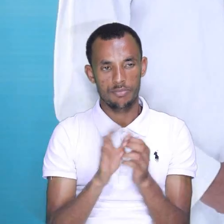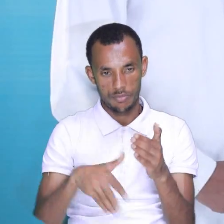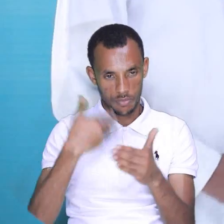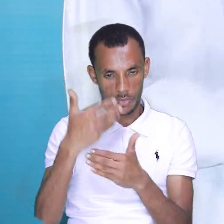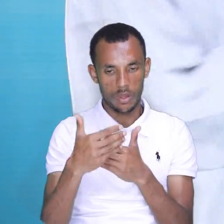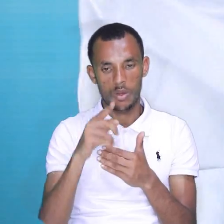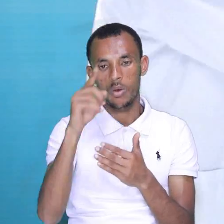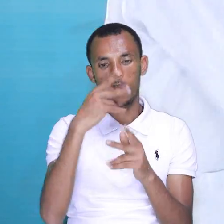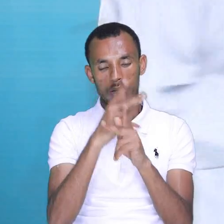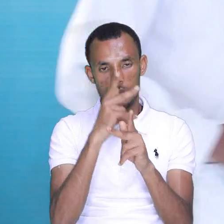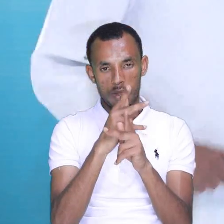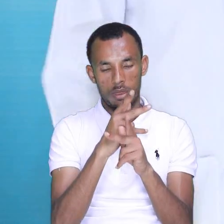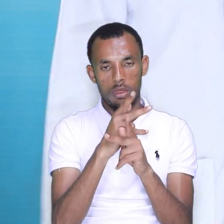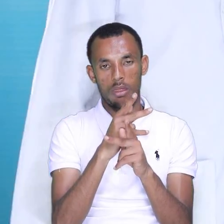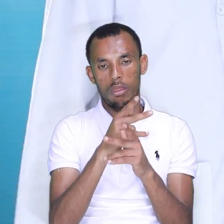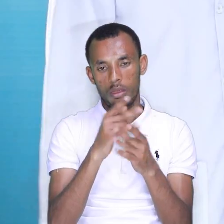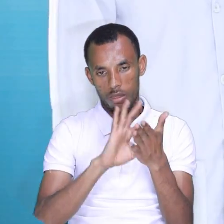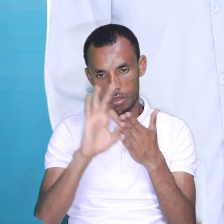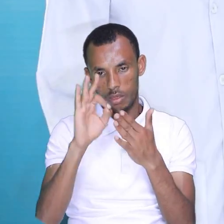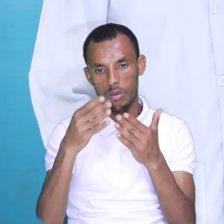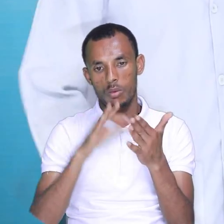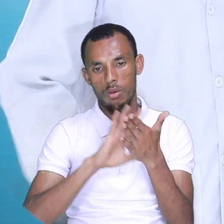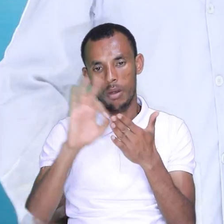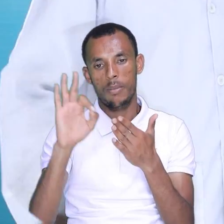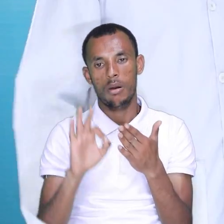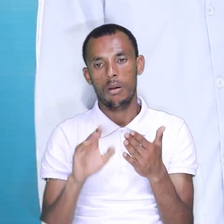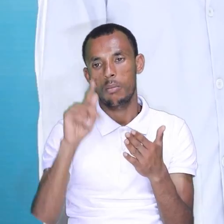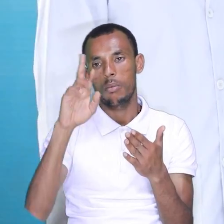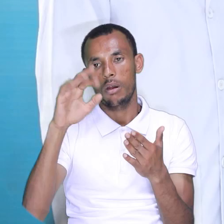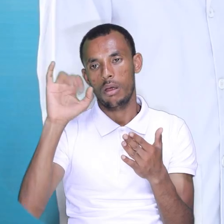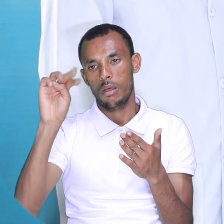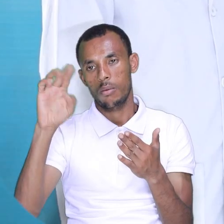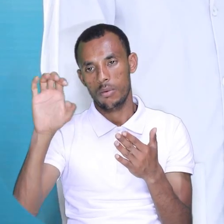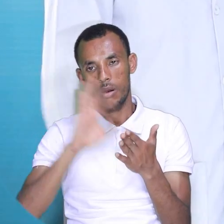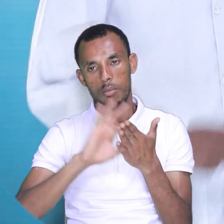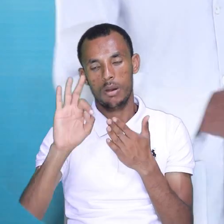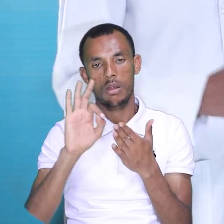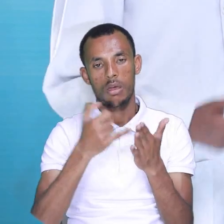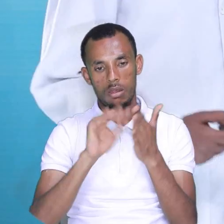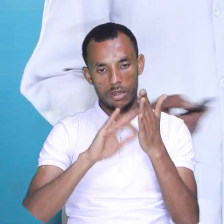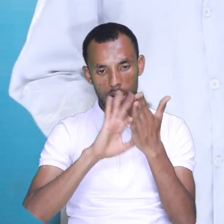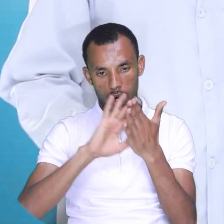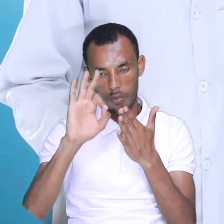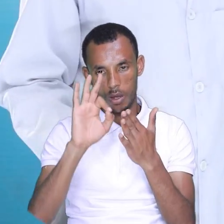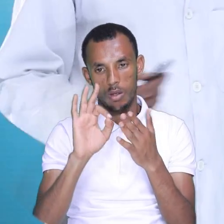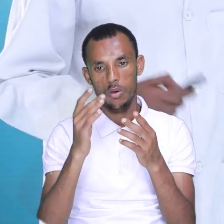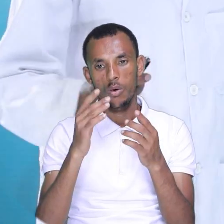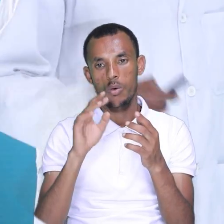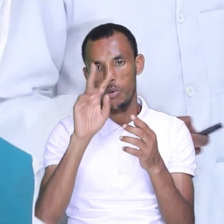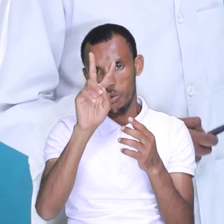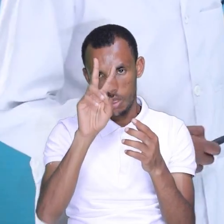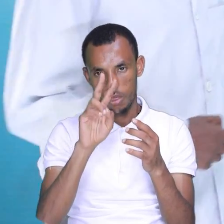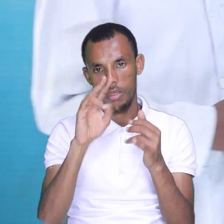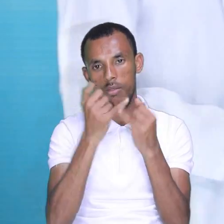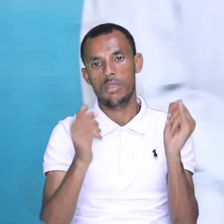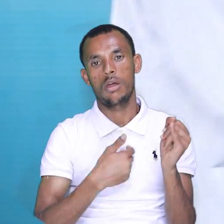Then you are expecting a prime number. To get a prime number, what is a prime number? It is a number which has 2 factors, 1 and